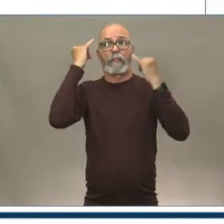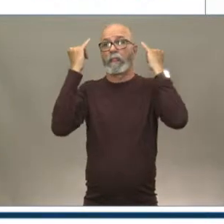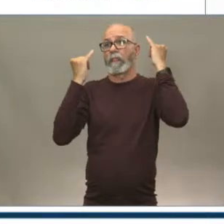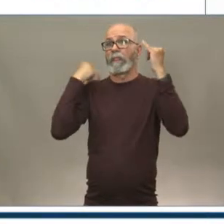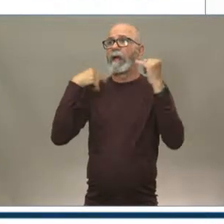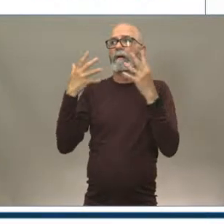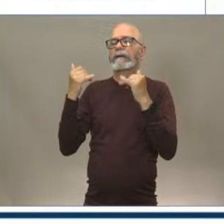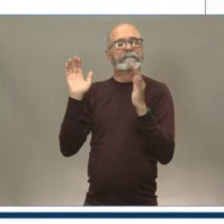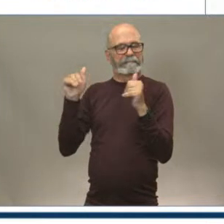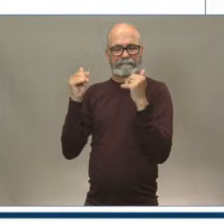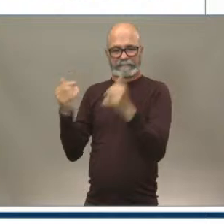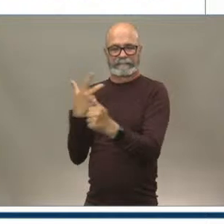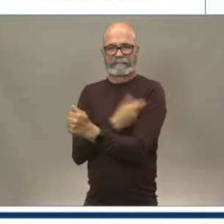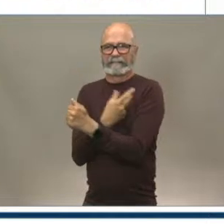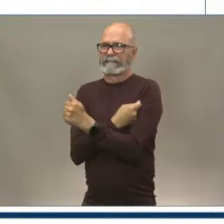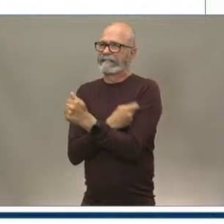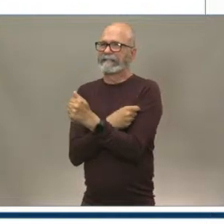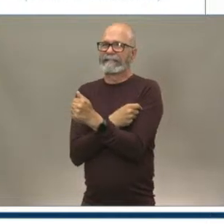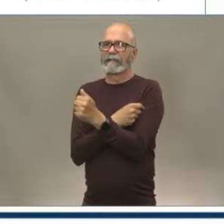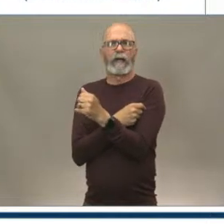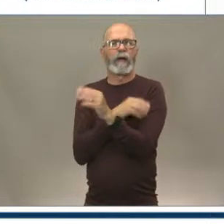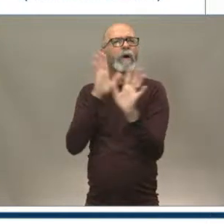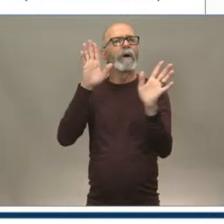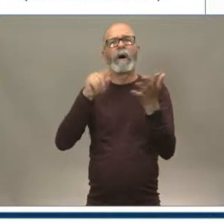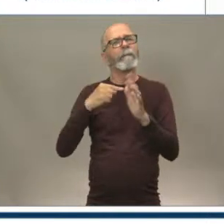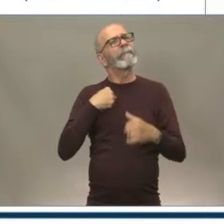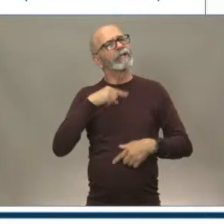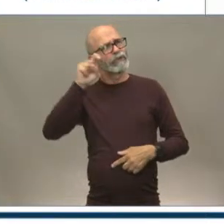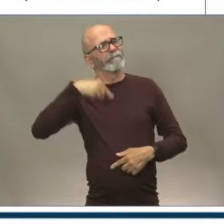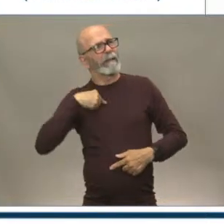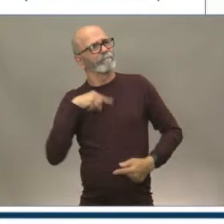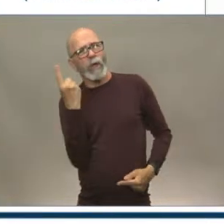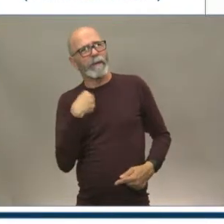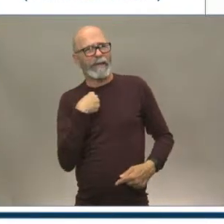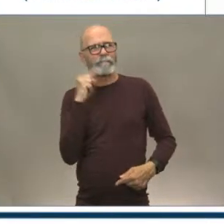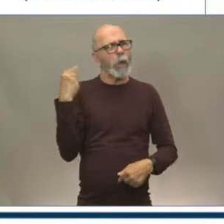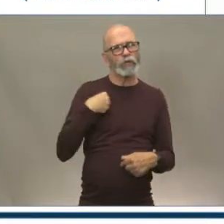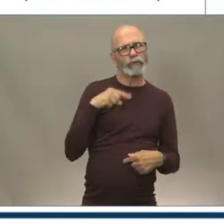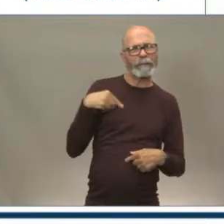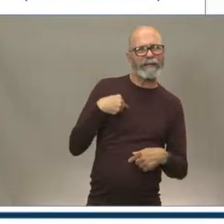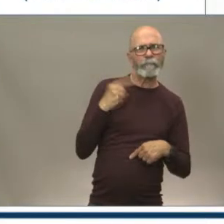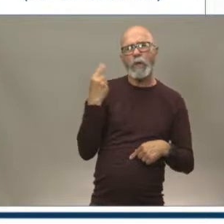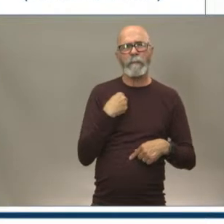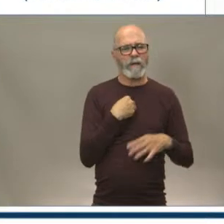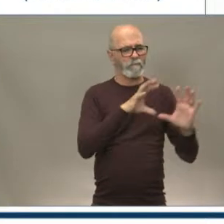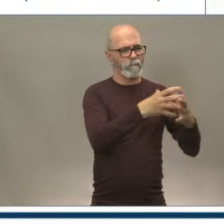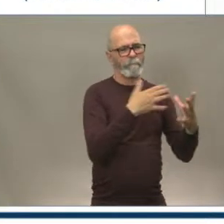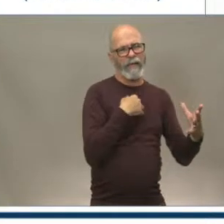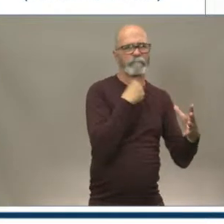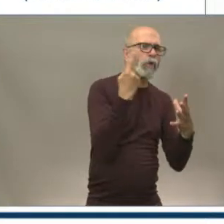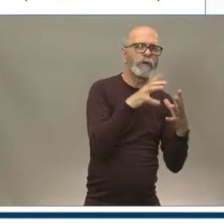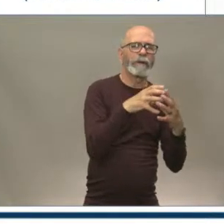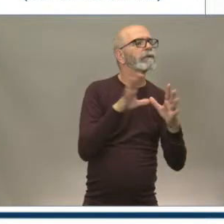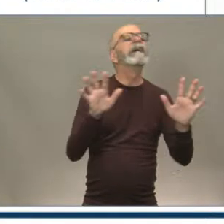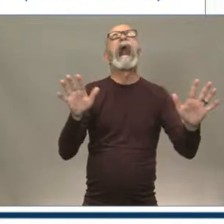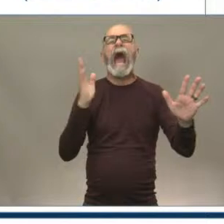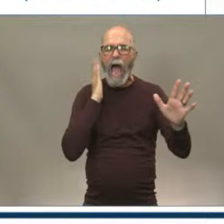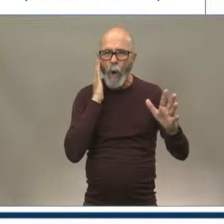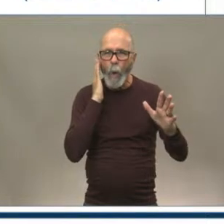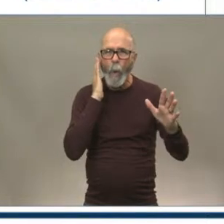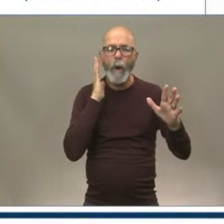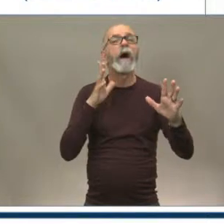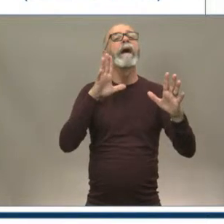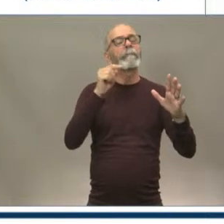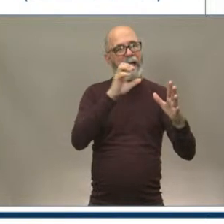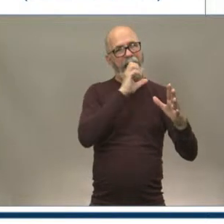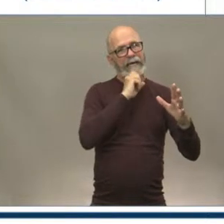be prioritized. We made a decision early on that the race to population immunity was a priority and that focusing